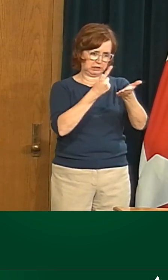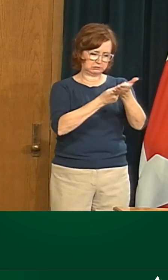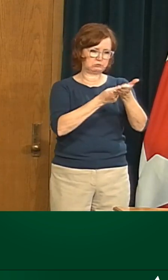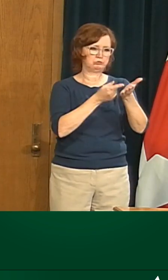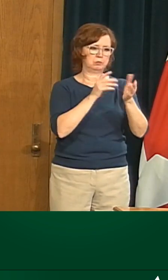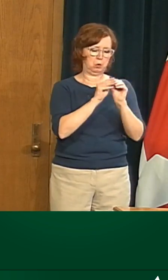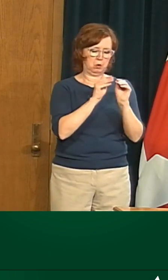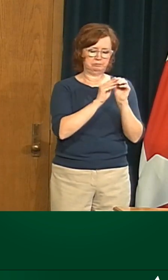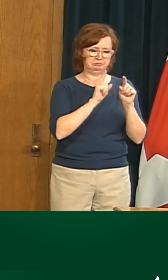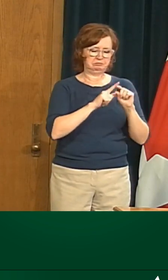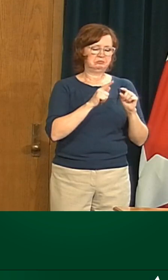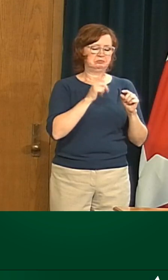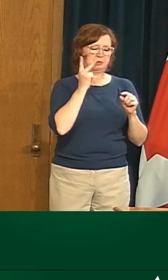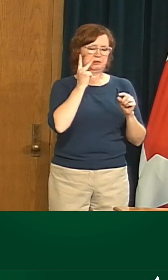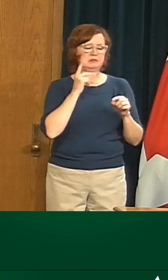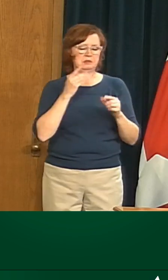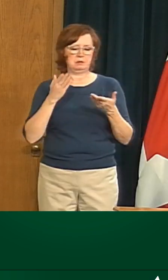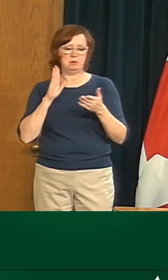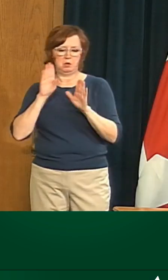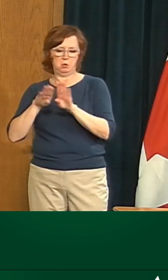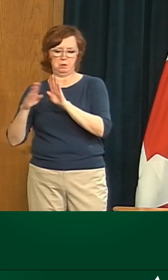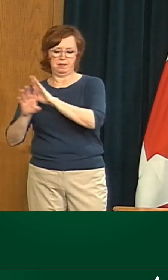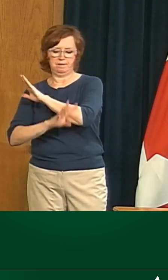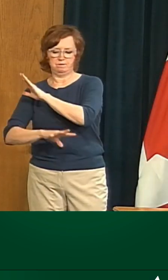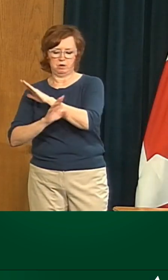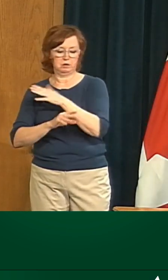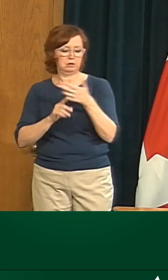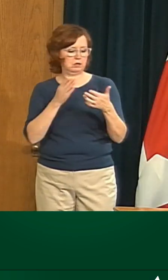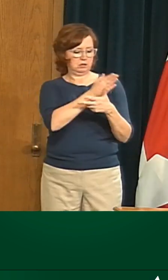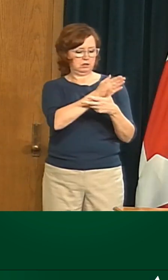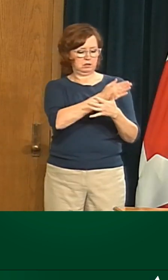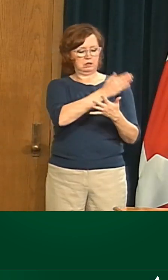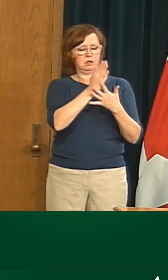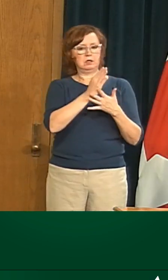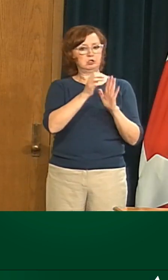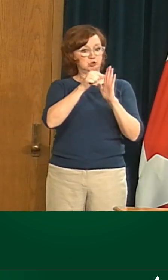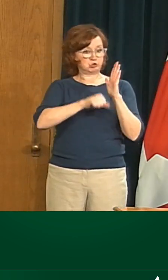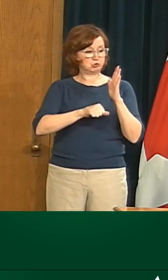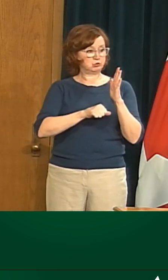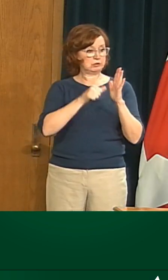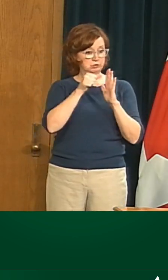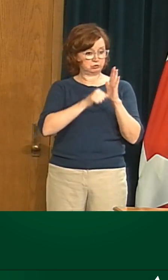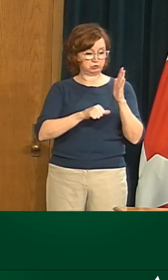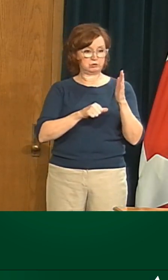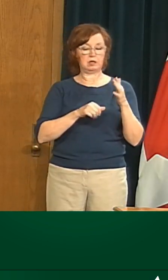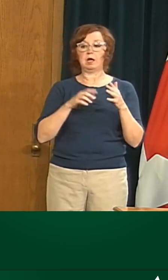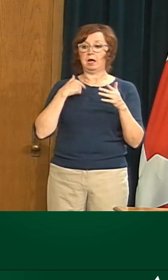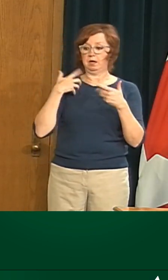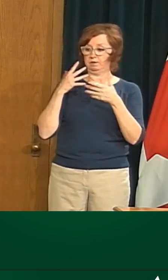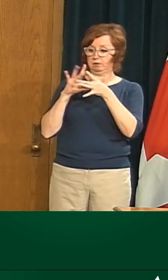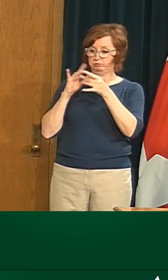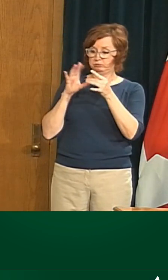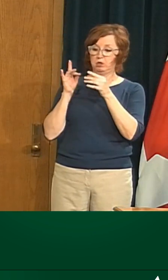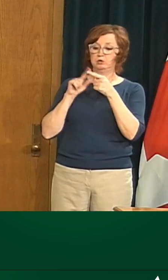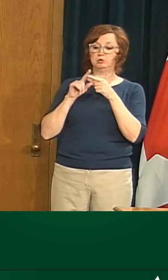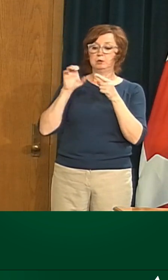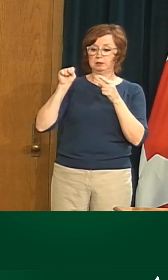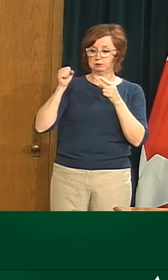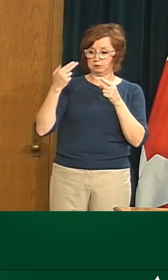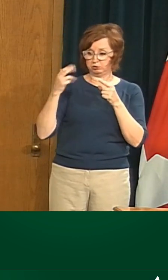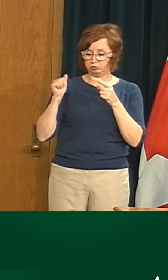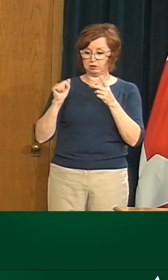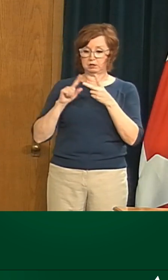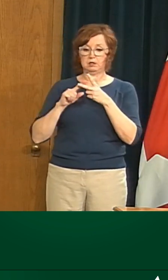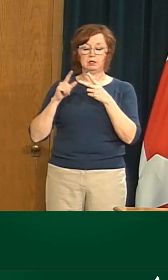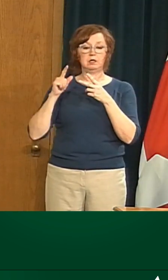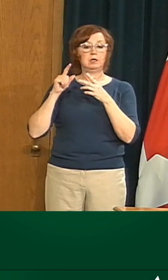Surgeries. I have asked the Minister of Health and the SHA to look at what opportunity we may have to